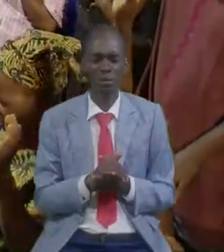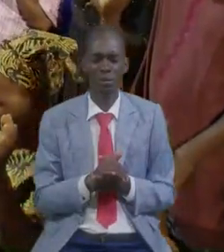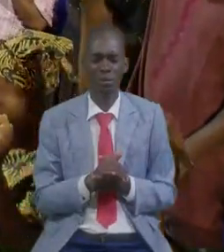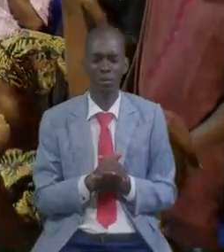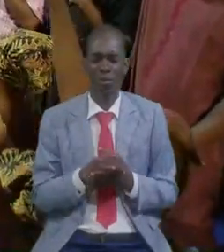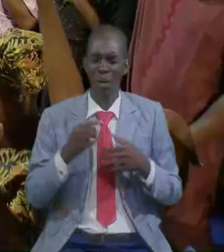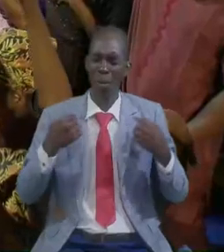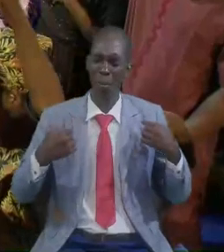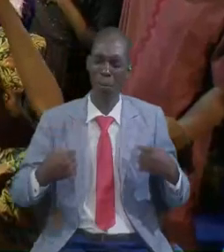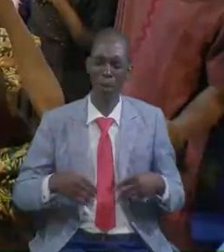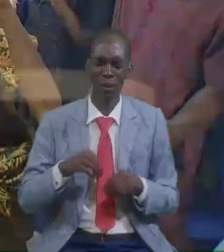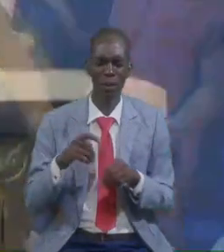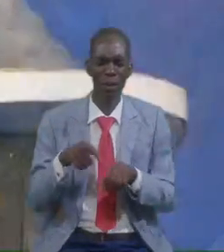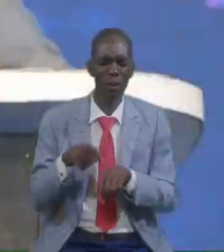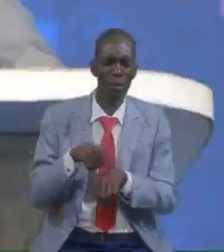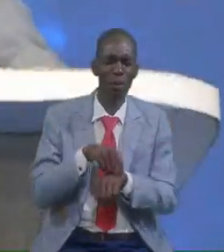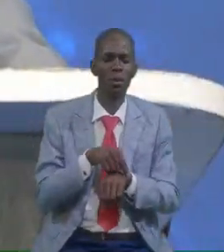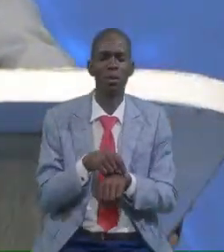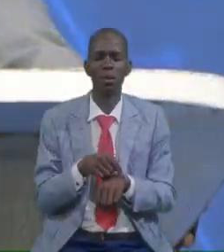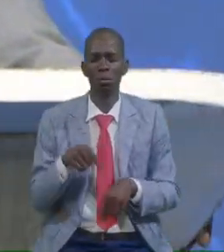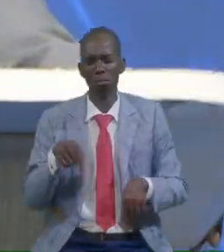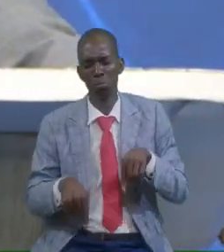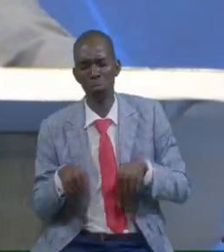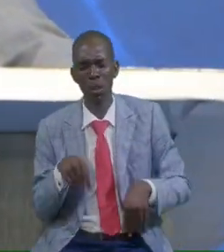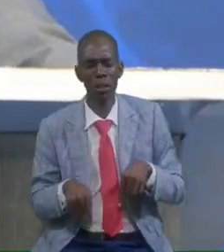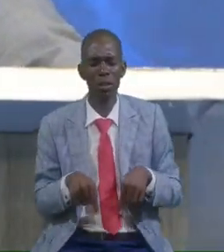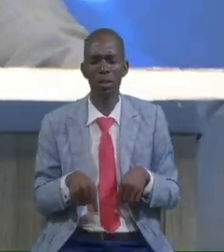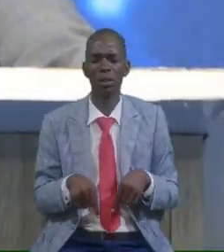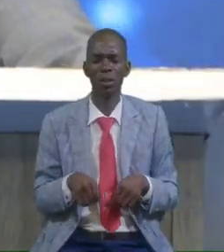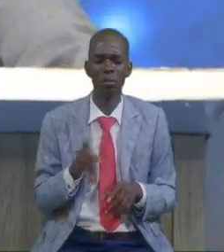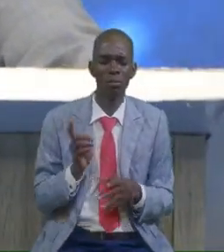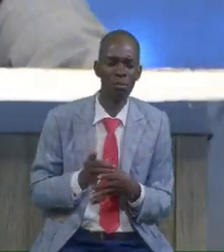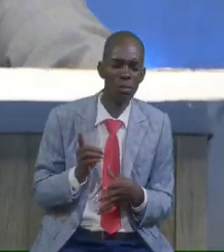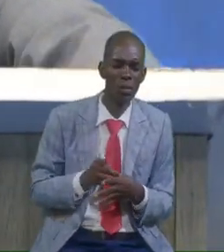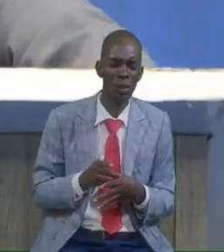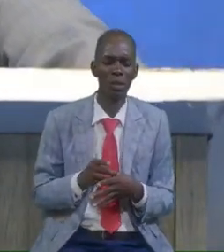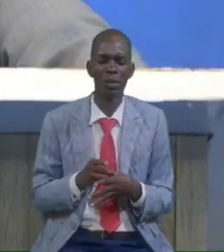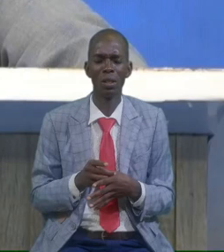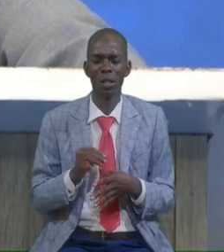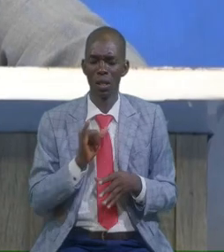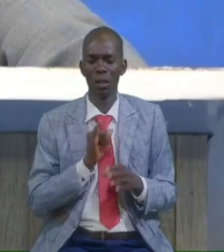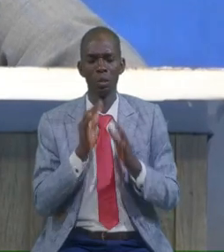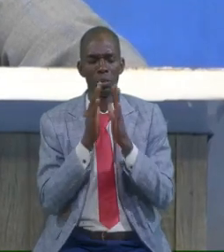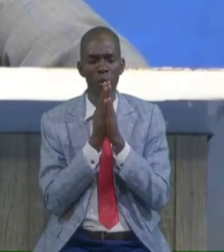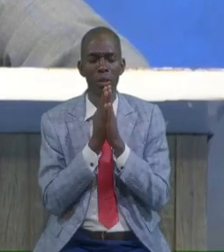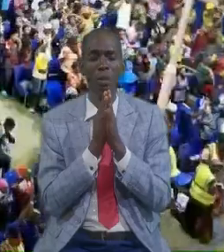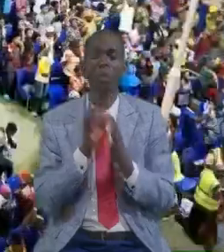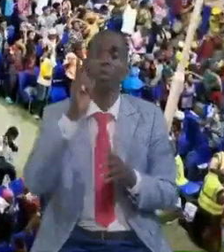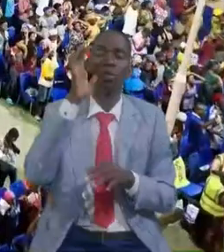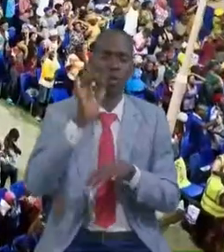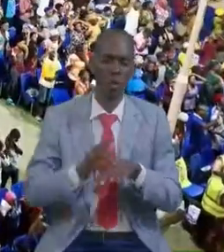Arthritis, lameness, paralysis, I pray you touch them